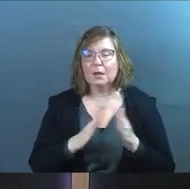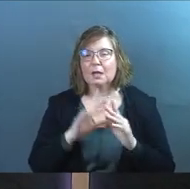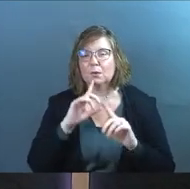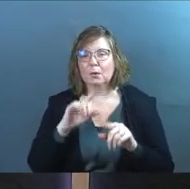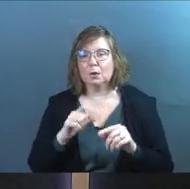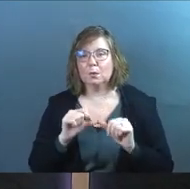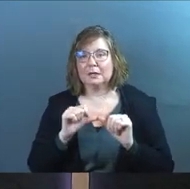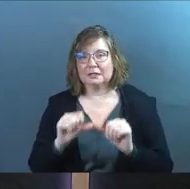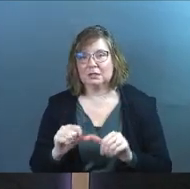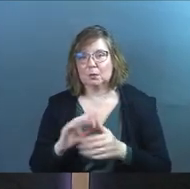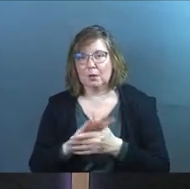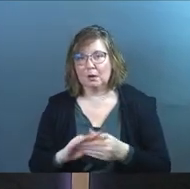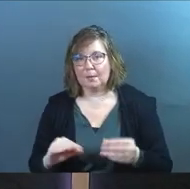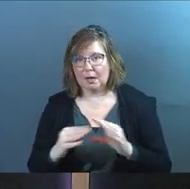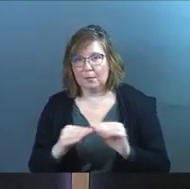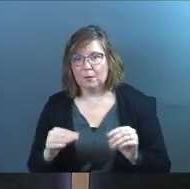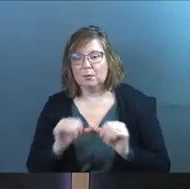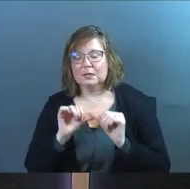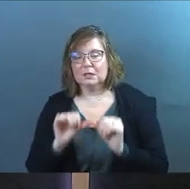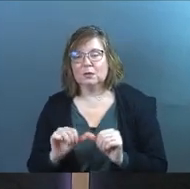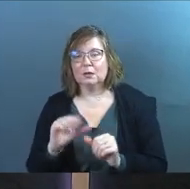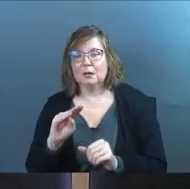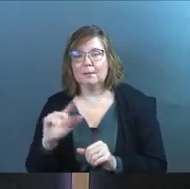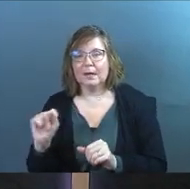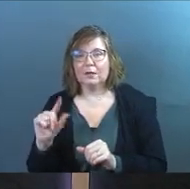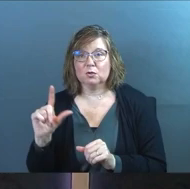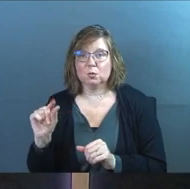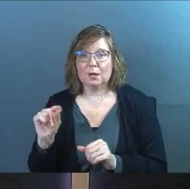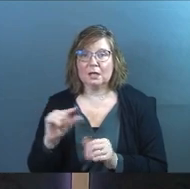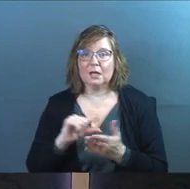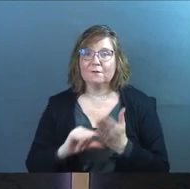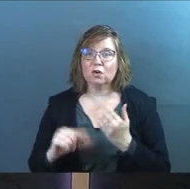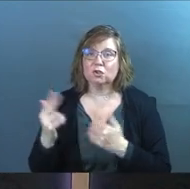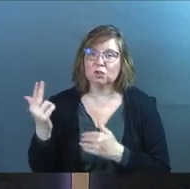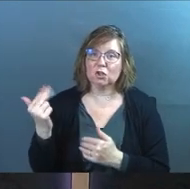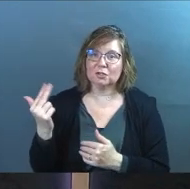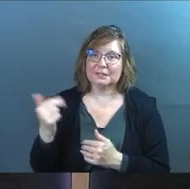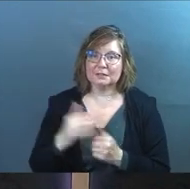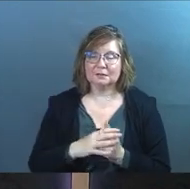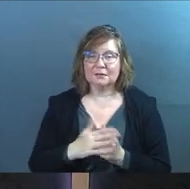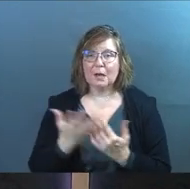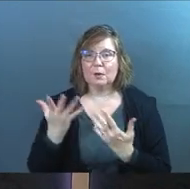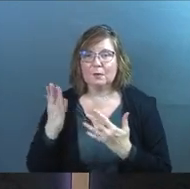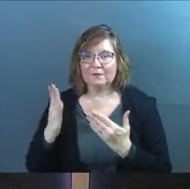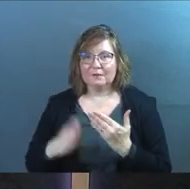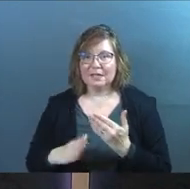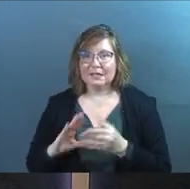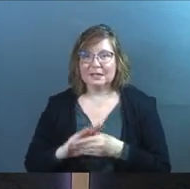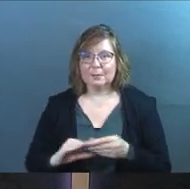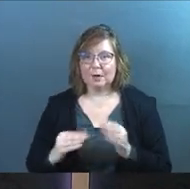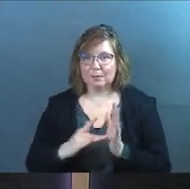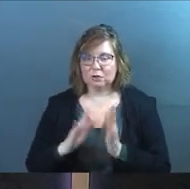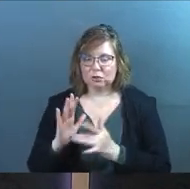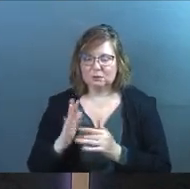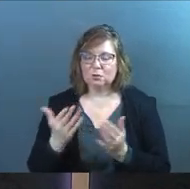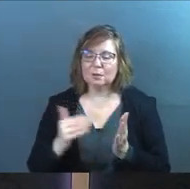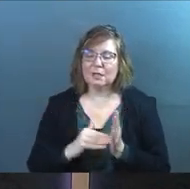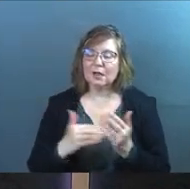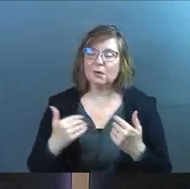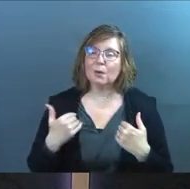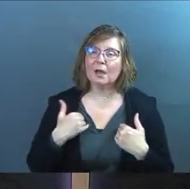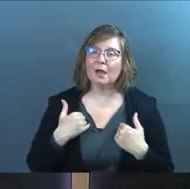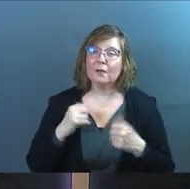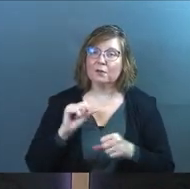continue on in our parable. And we're going to continue on in Matthew 20. We're going to go to verse 13. And finish this parable from Jesus. And so, again, you've